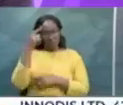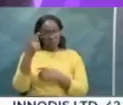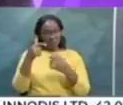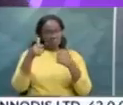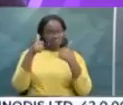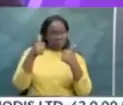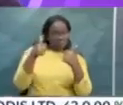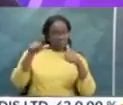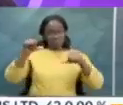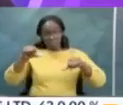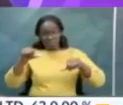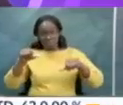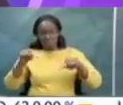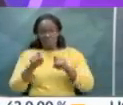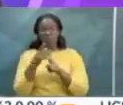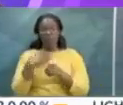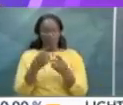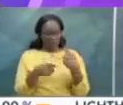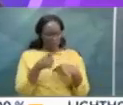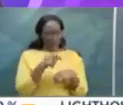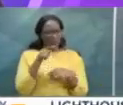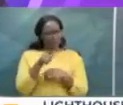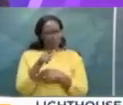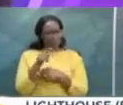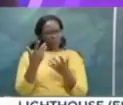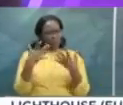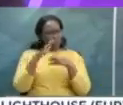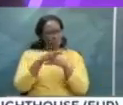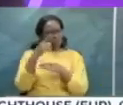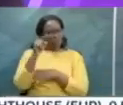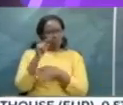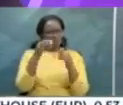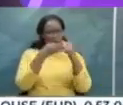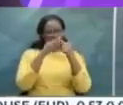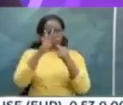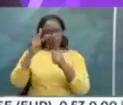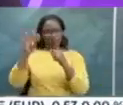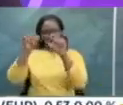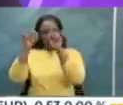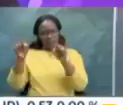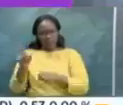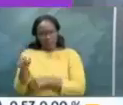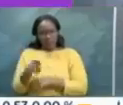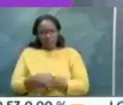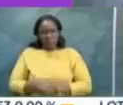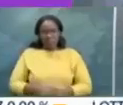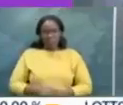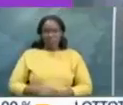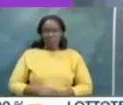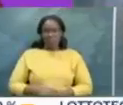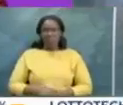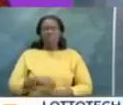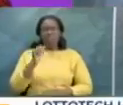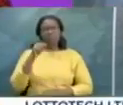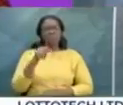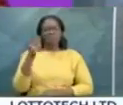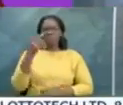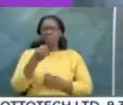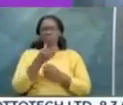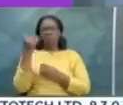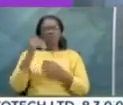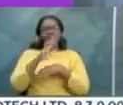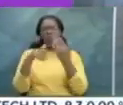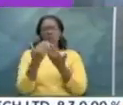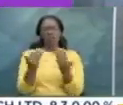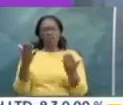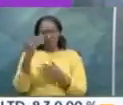And I want to go back to that. Is it relevant for 844 kids? It's relevant for every child. For every child. Because